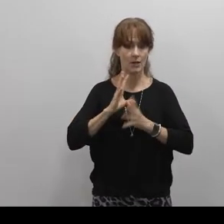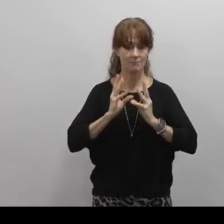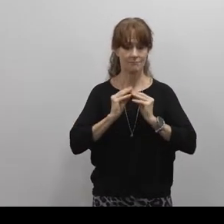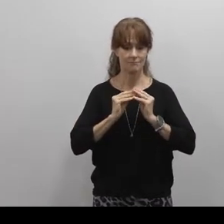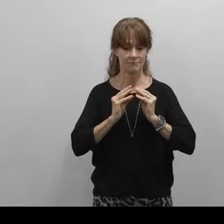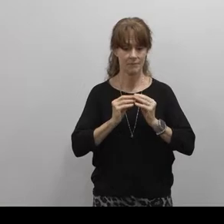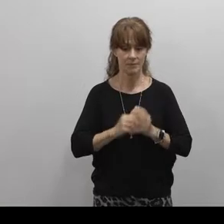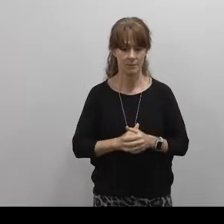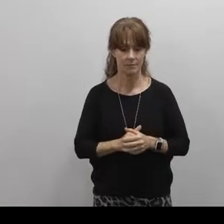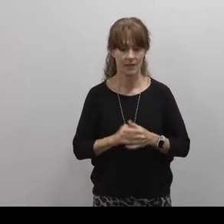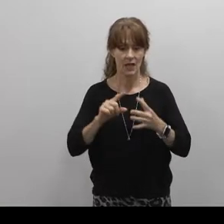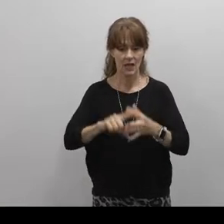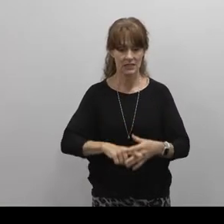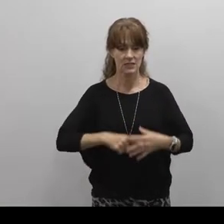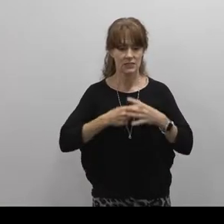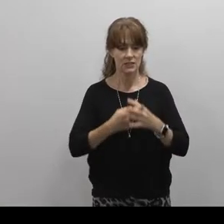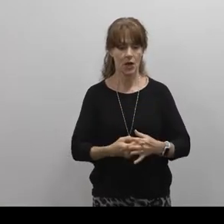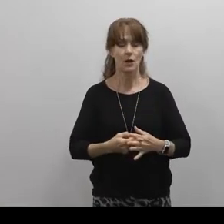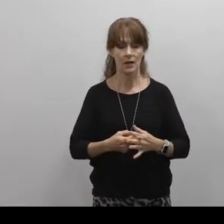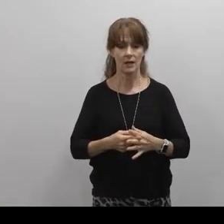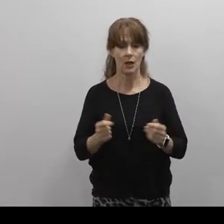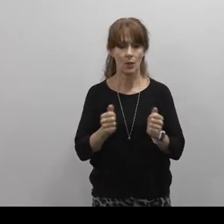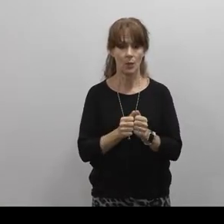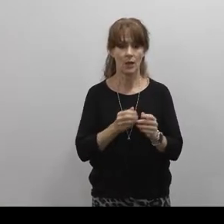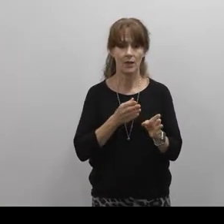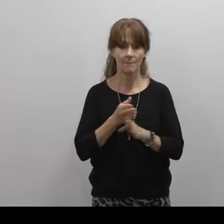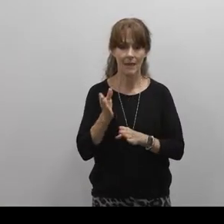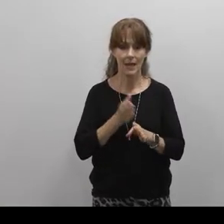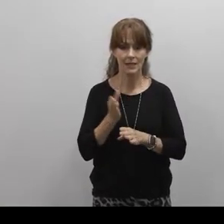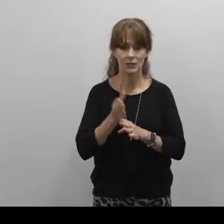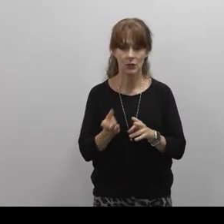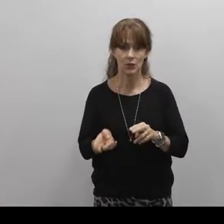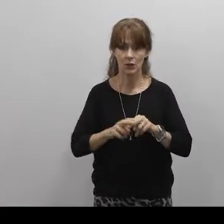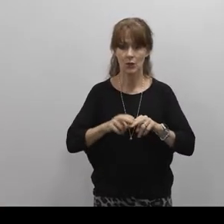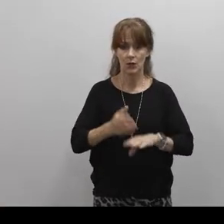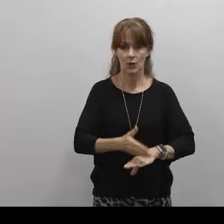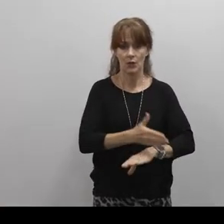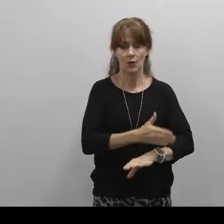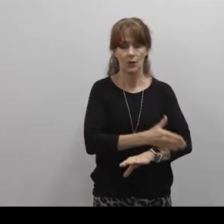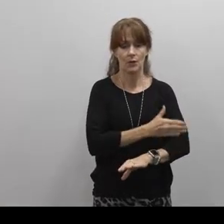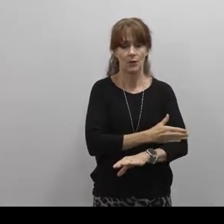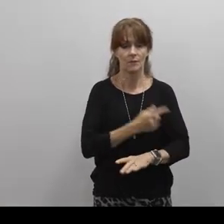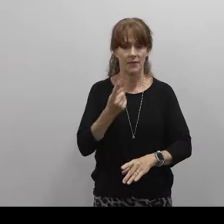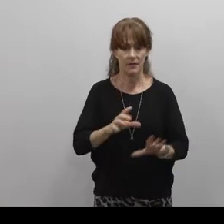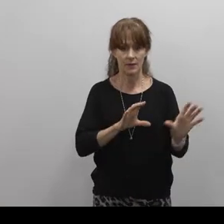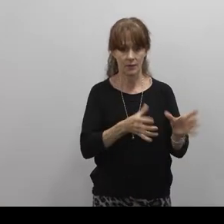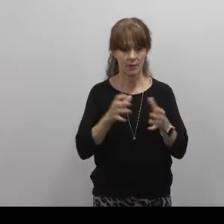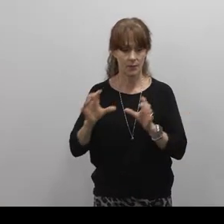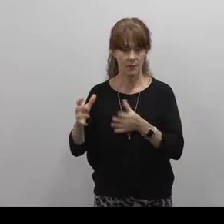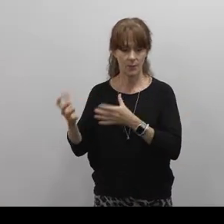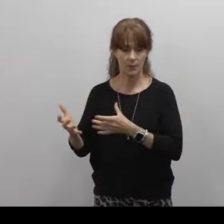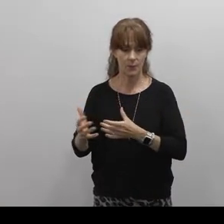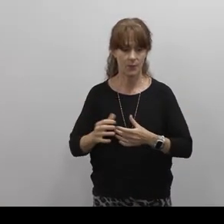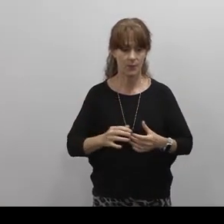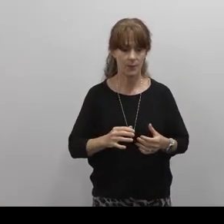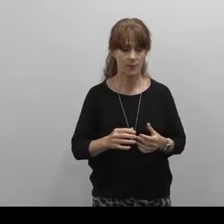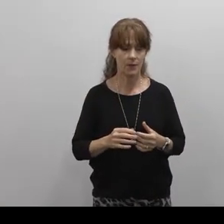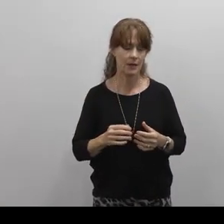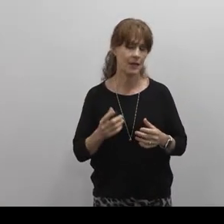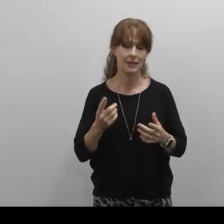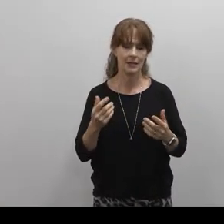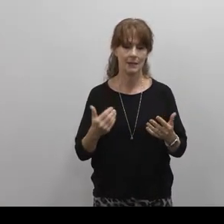So of course, starting first and foremost with major facility enhancements. So think of this category in terms of